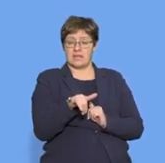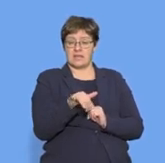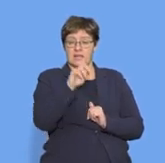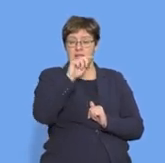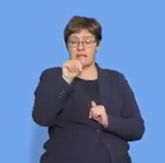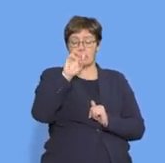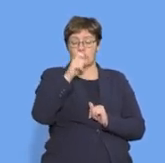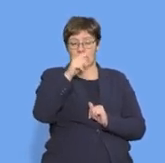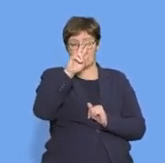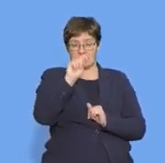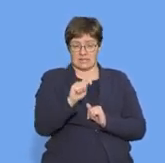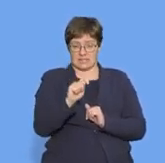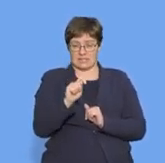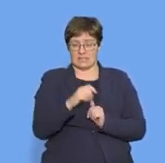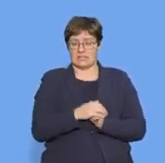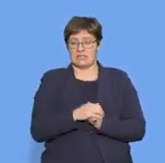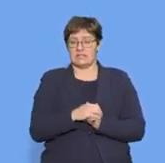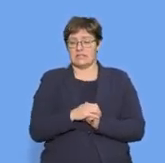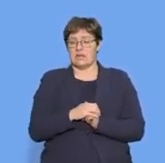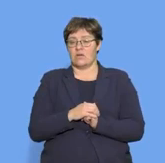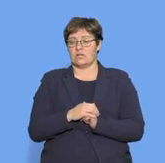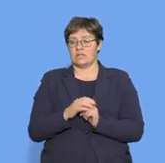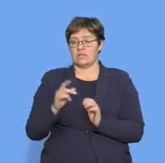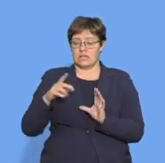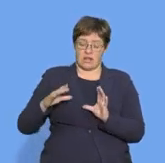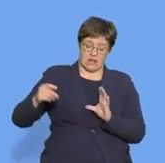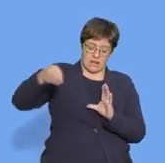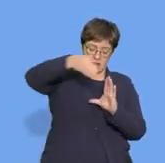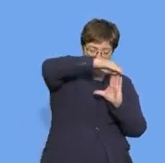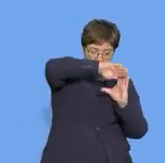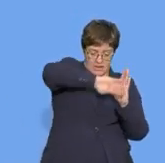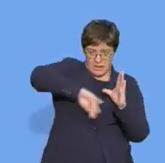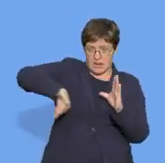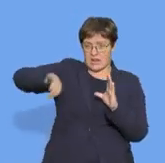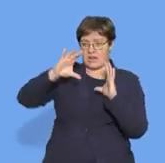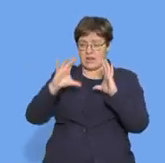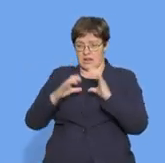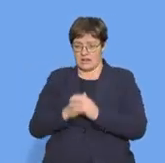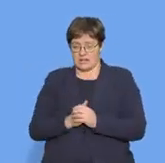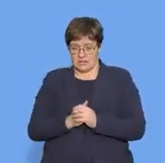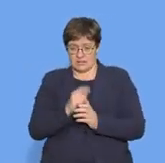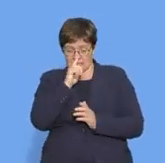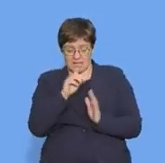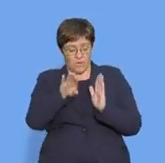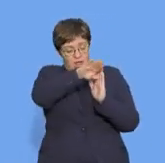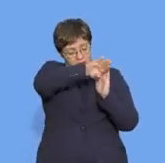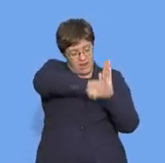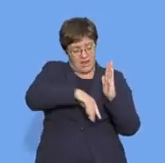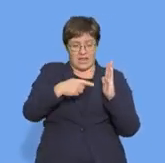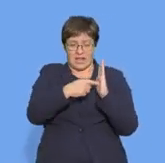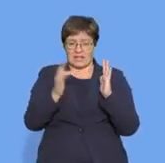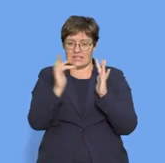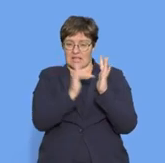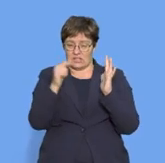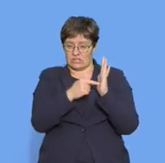the tangent. So it means our circle kind of goes like this. You see, where